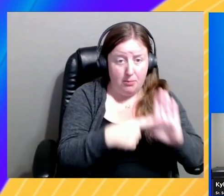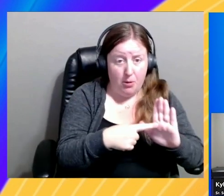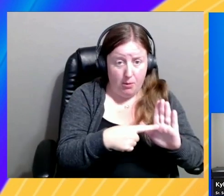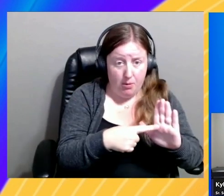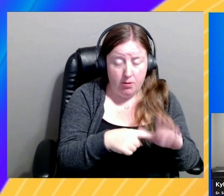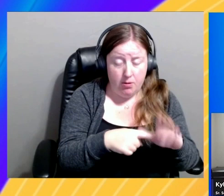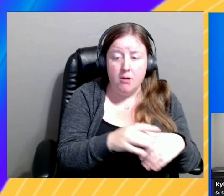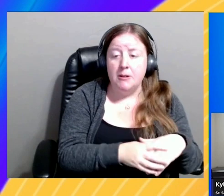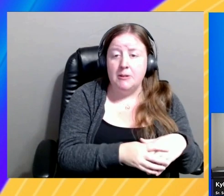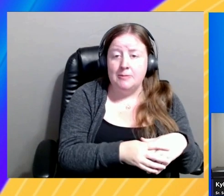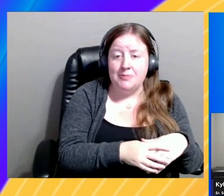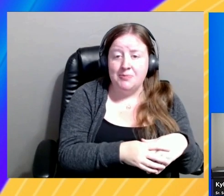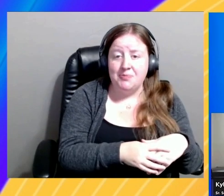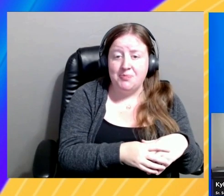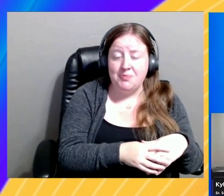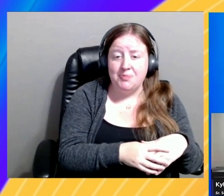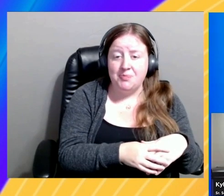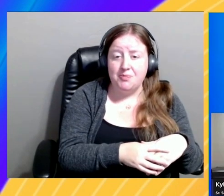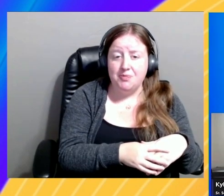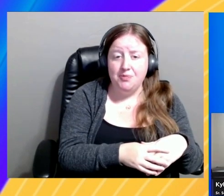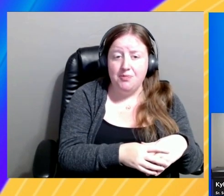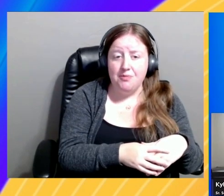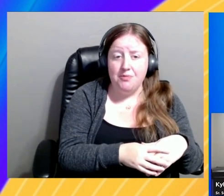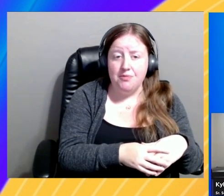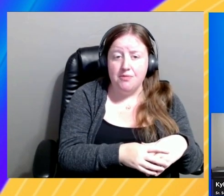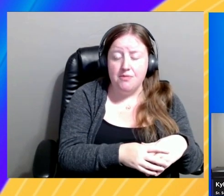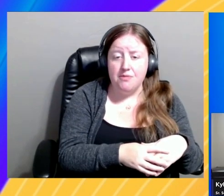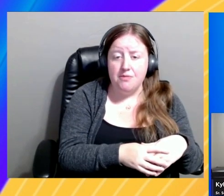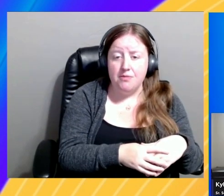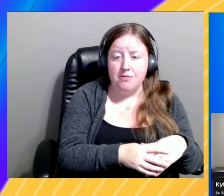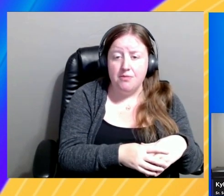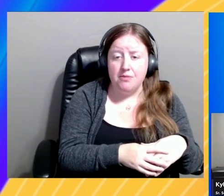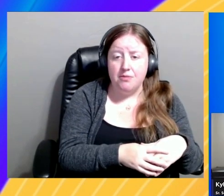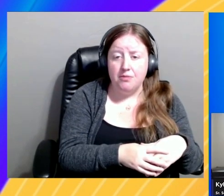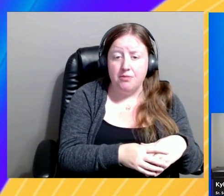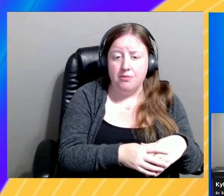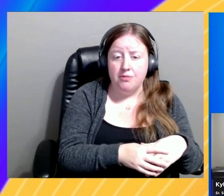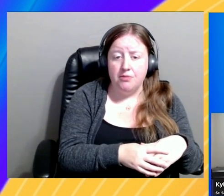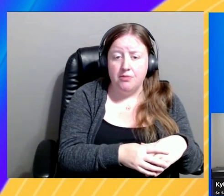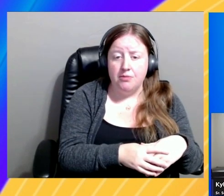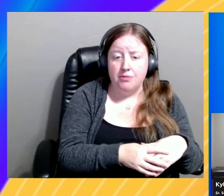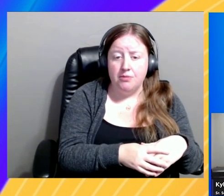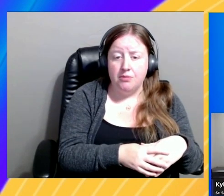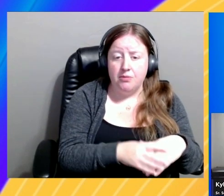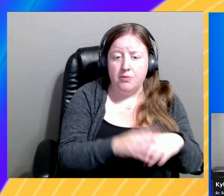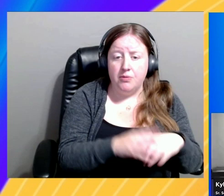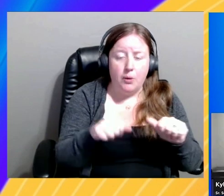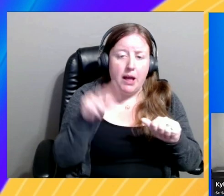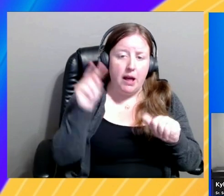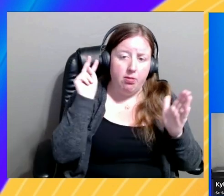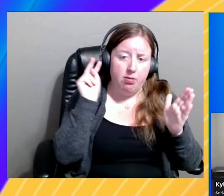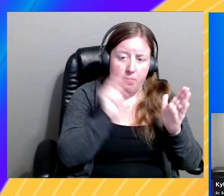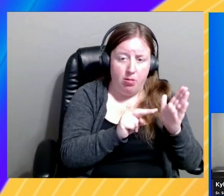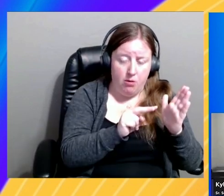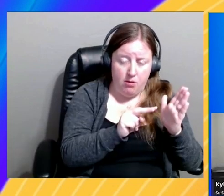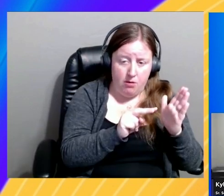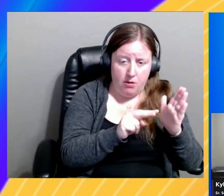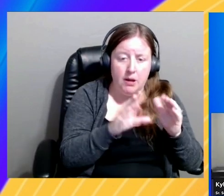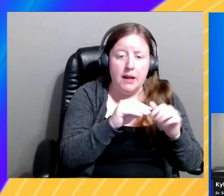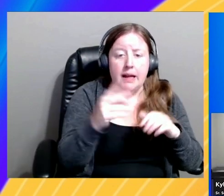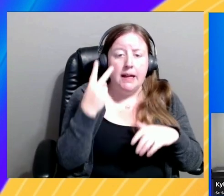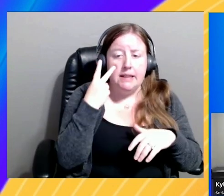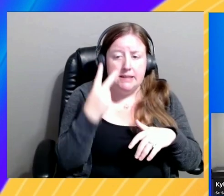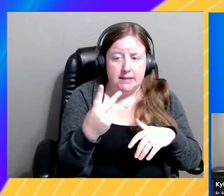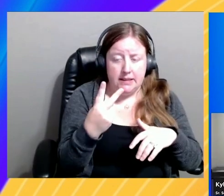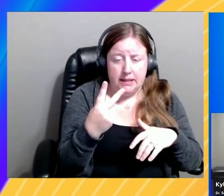insights, um, then we can go to it and we can see